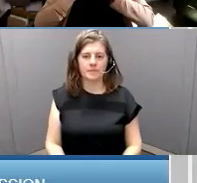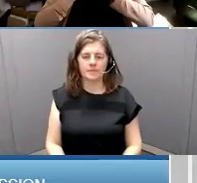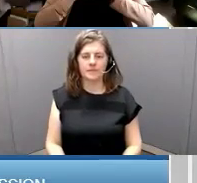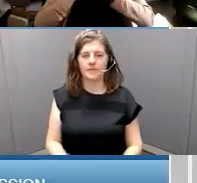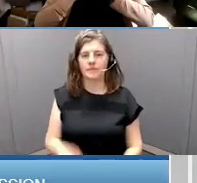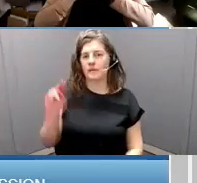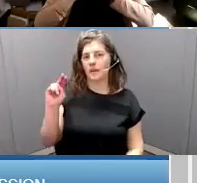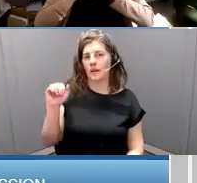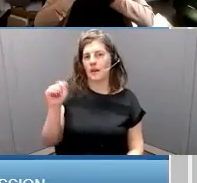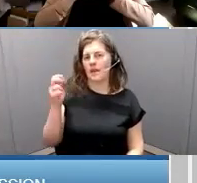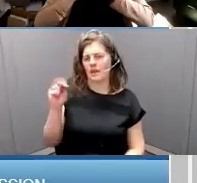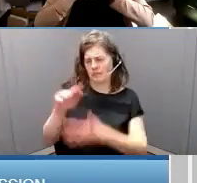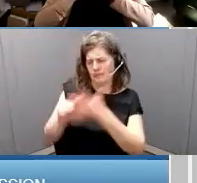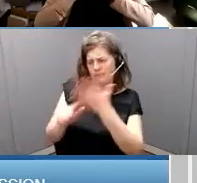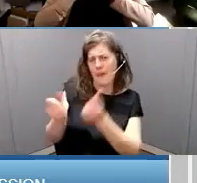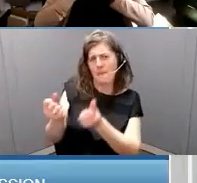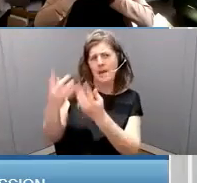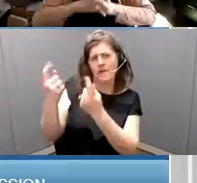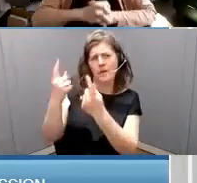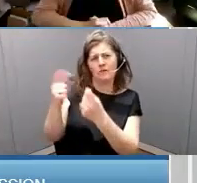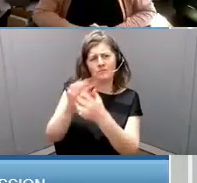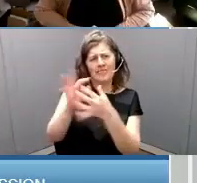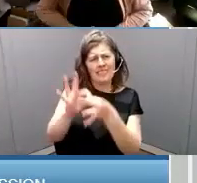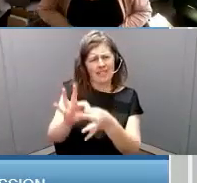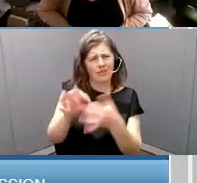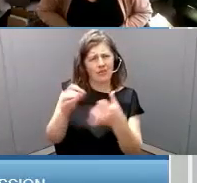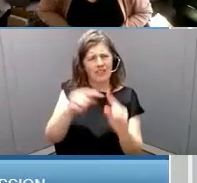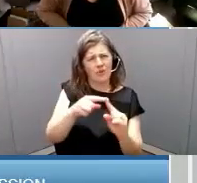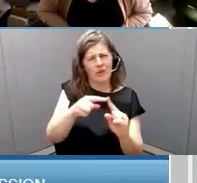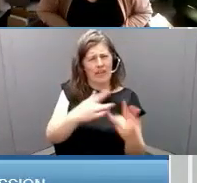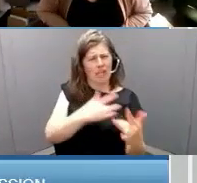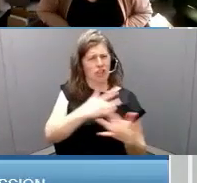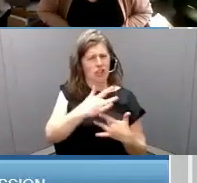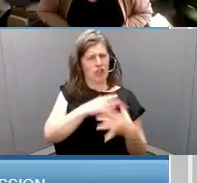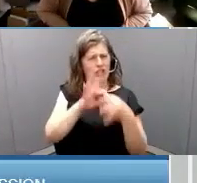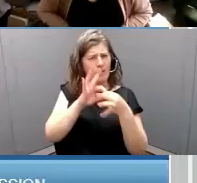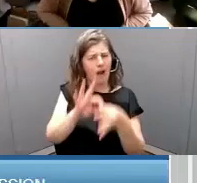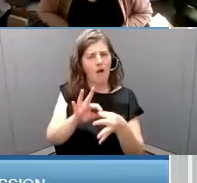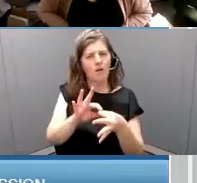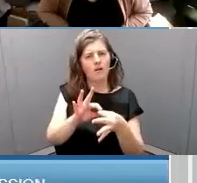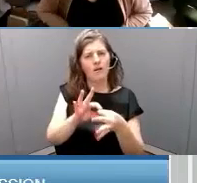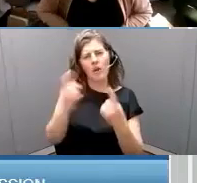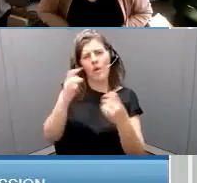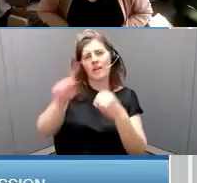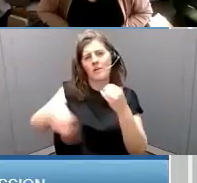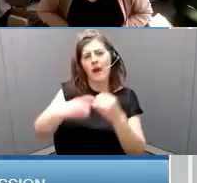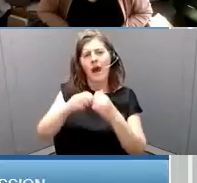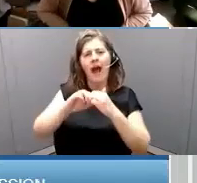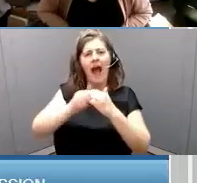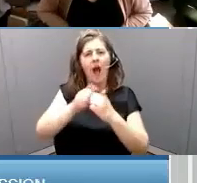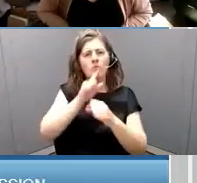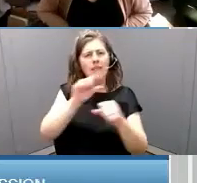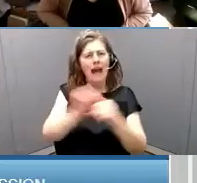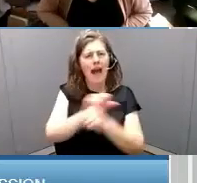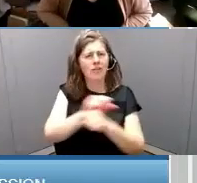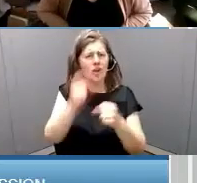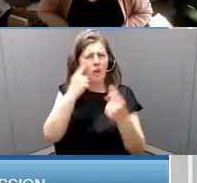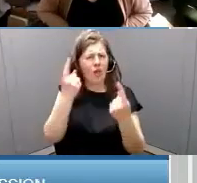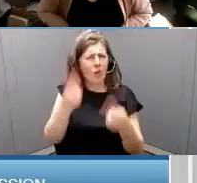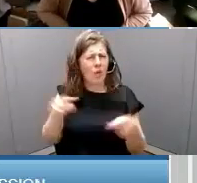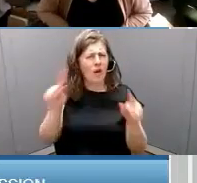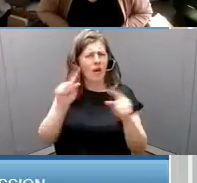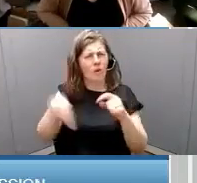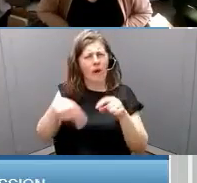So many of the questions, Felice, actually still relate back to these concerns about, or these questions about how this is actually going to work when it's